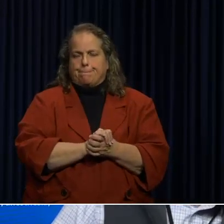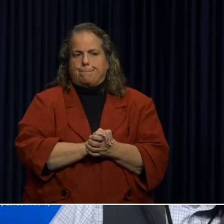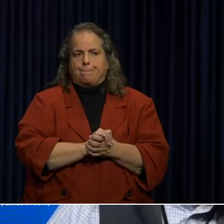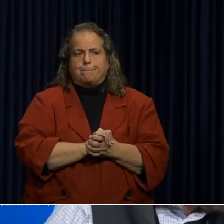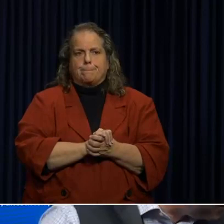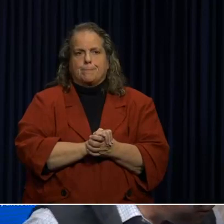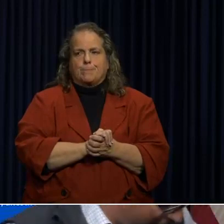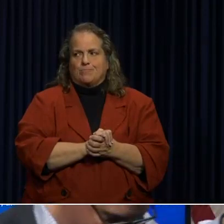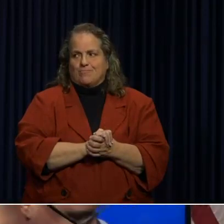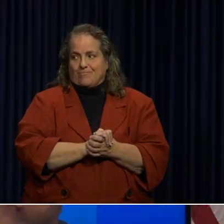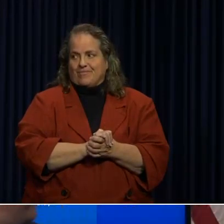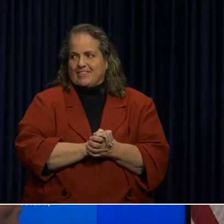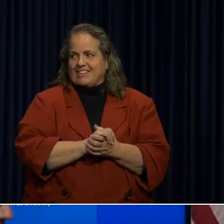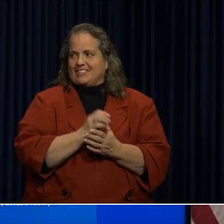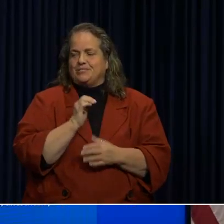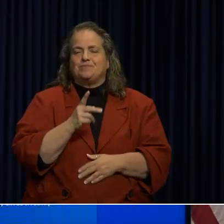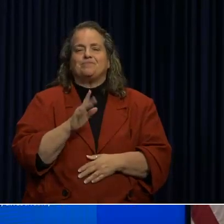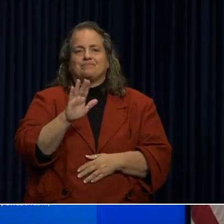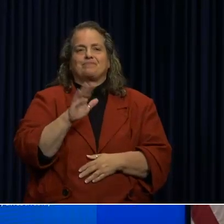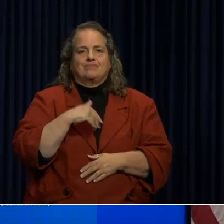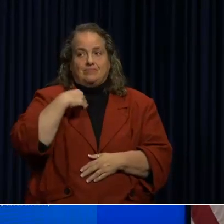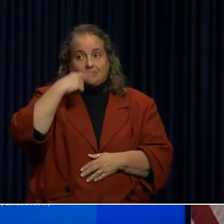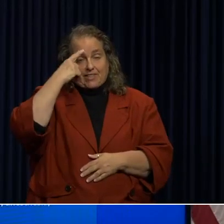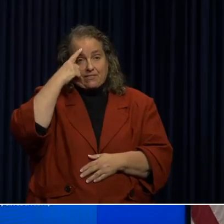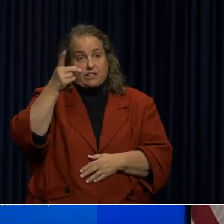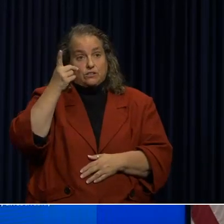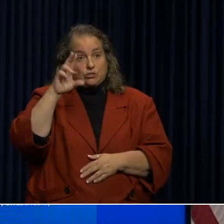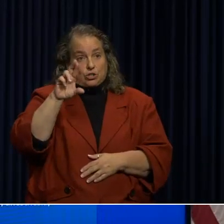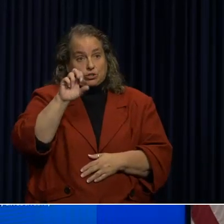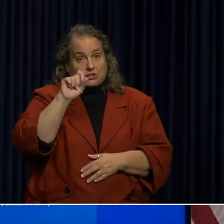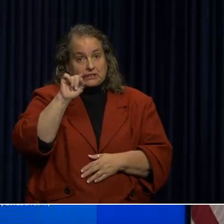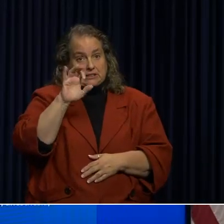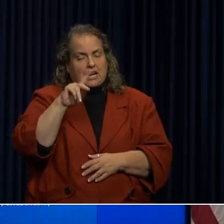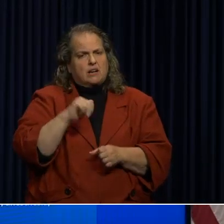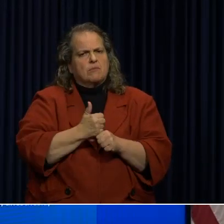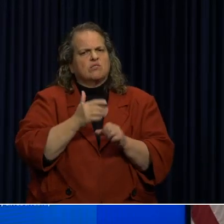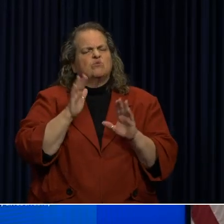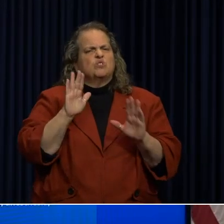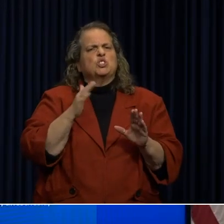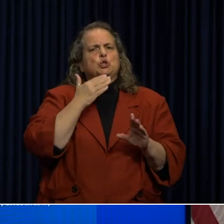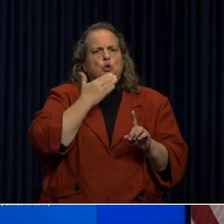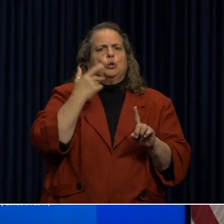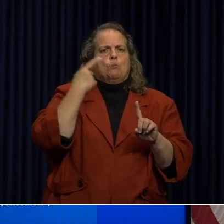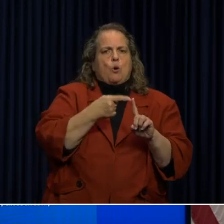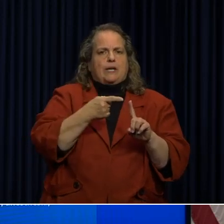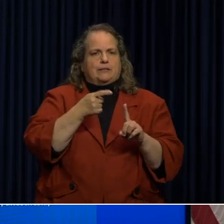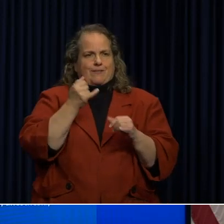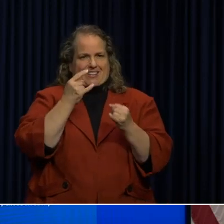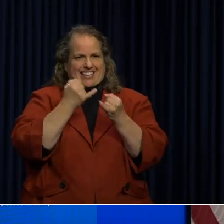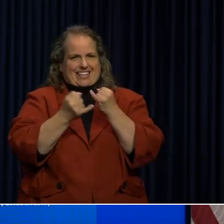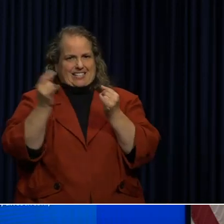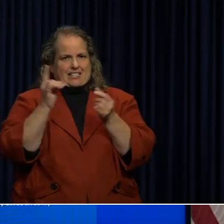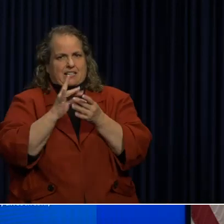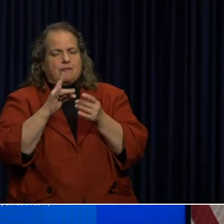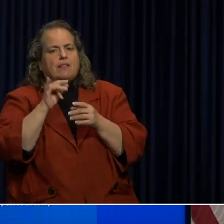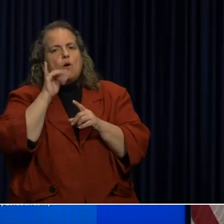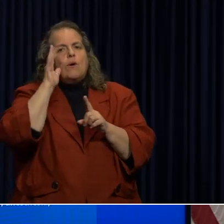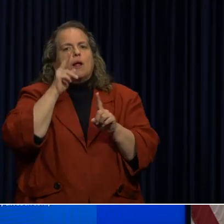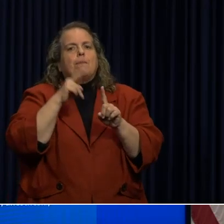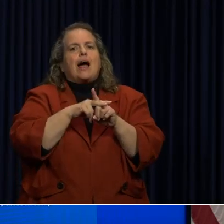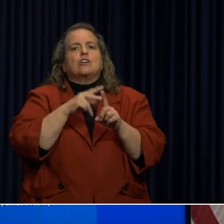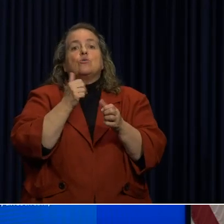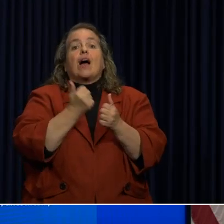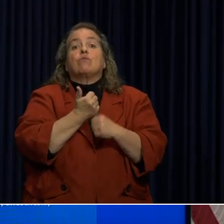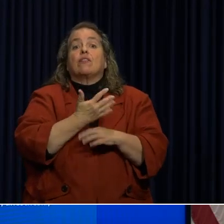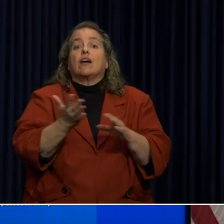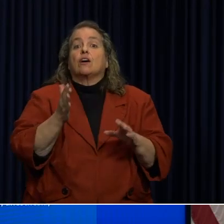You could actually have all mine, too. I think Dr. Stack made a real good point at the end there that is going to apply to everything. Your